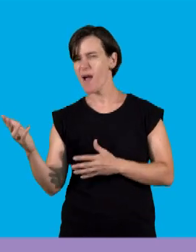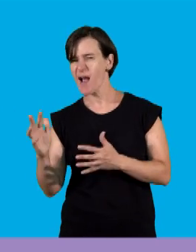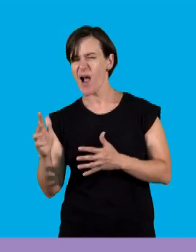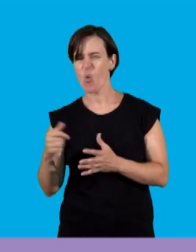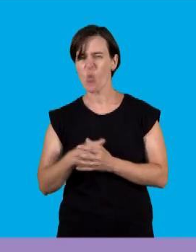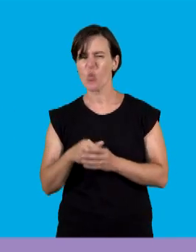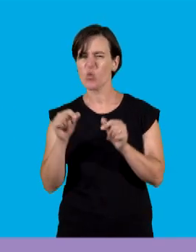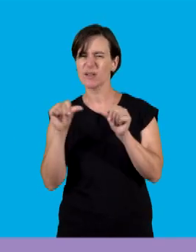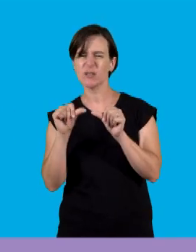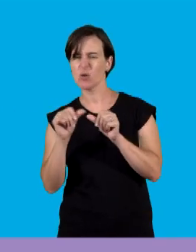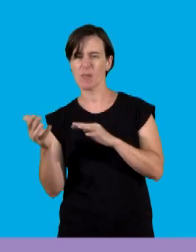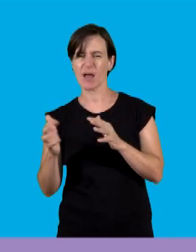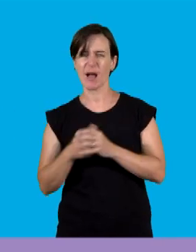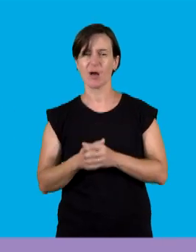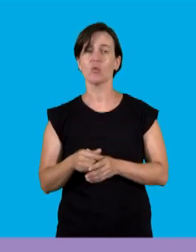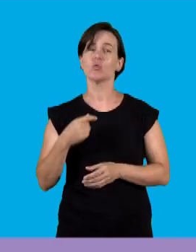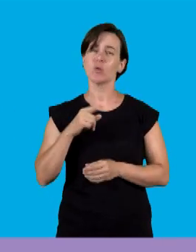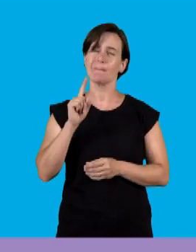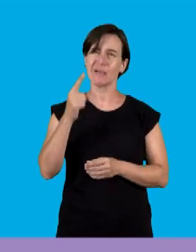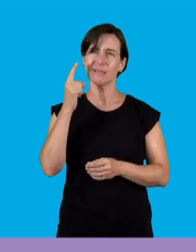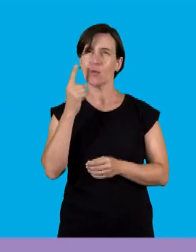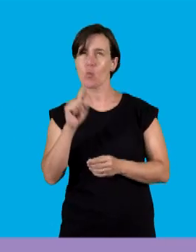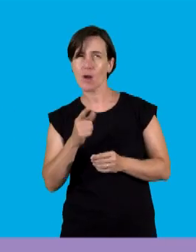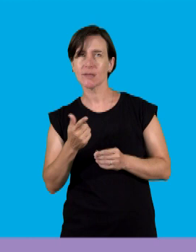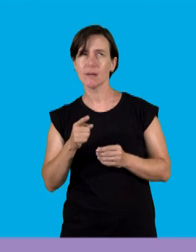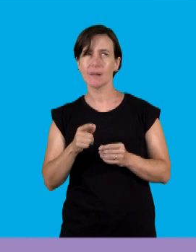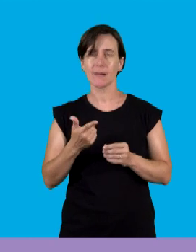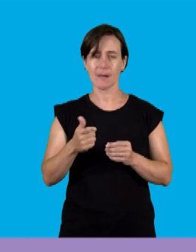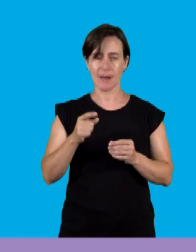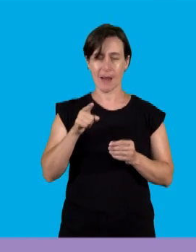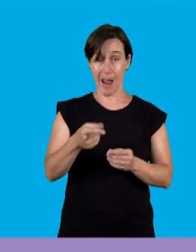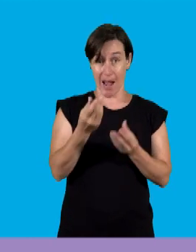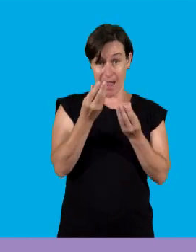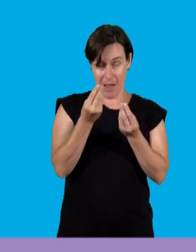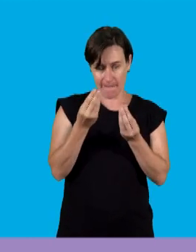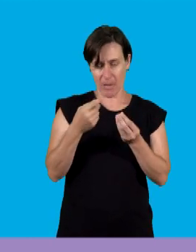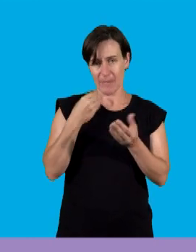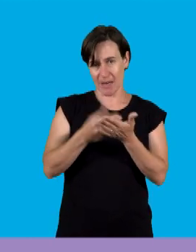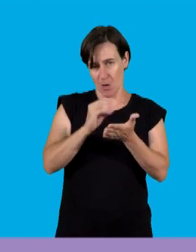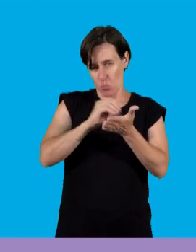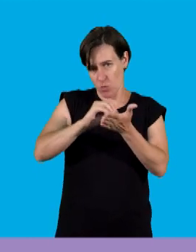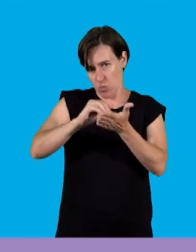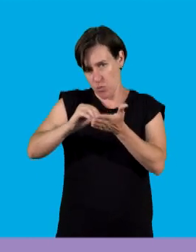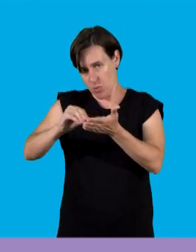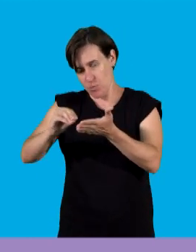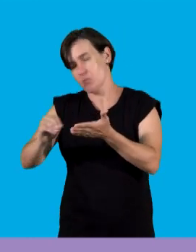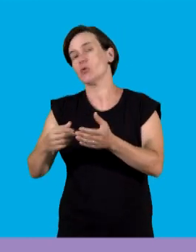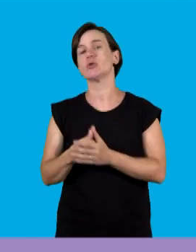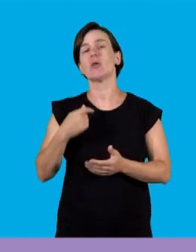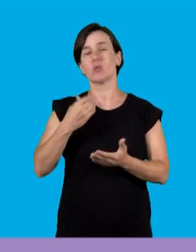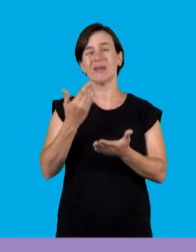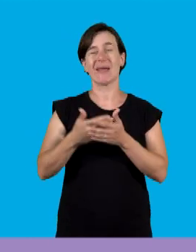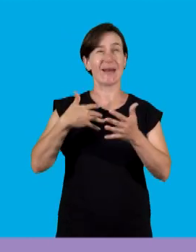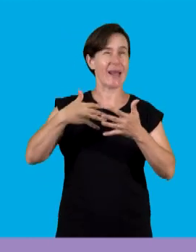come up with a geometric pattern algebraically so that we can be able to represent any number or